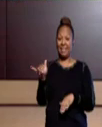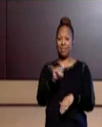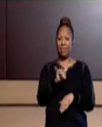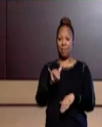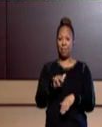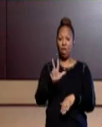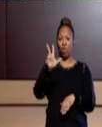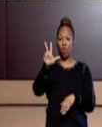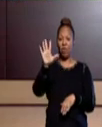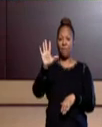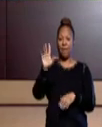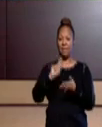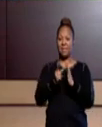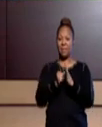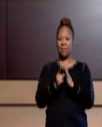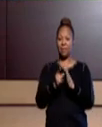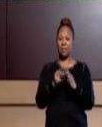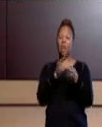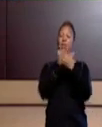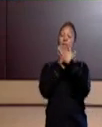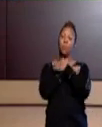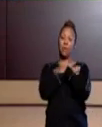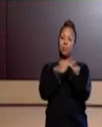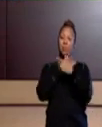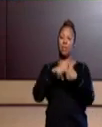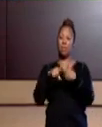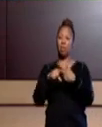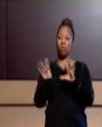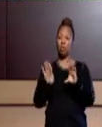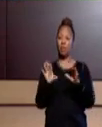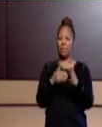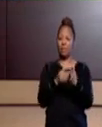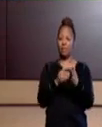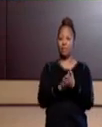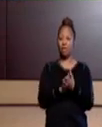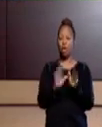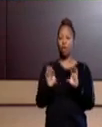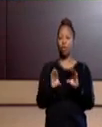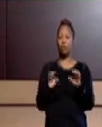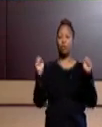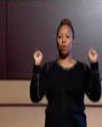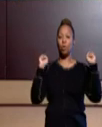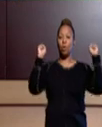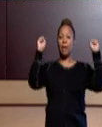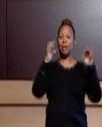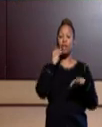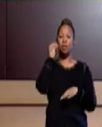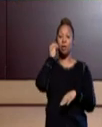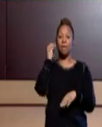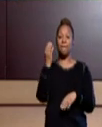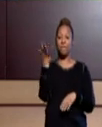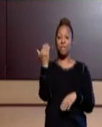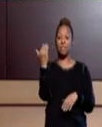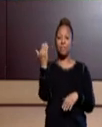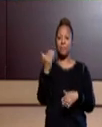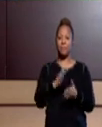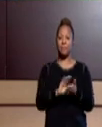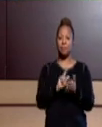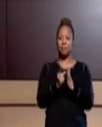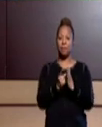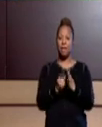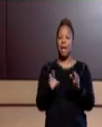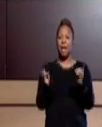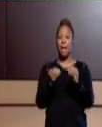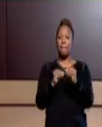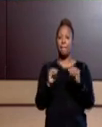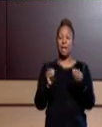it for 35 seconds, then rest for 30 seconds and go back and do it. You can do a workout in your house for 15 minutes and burn